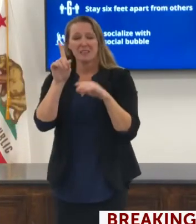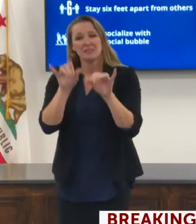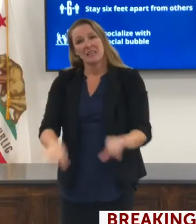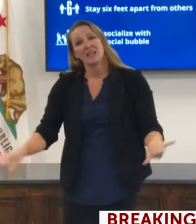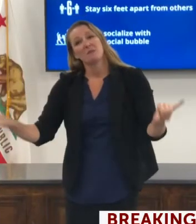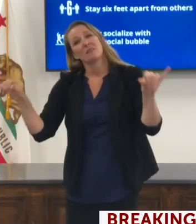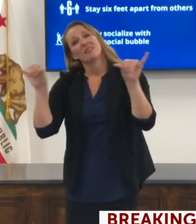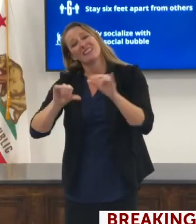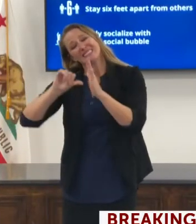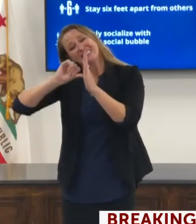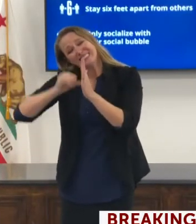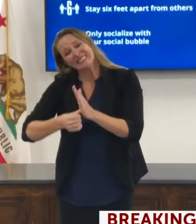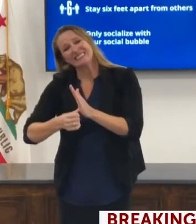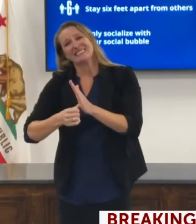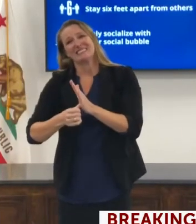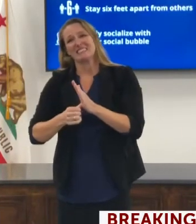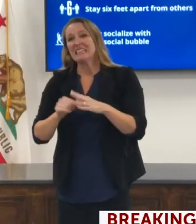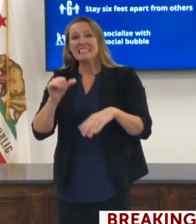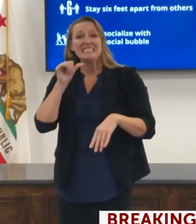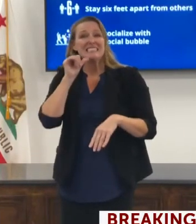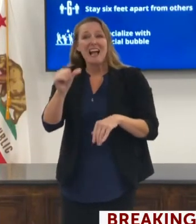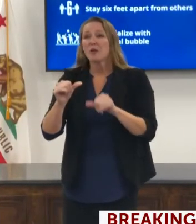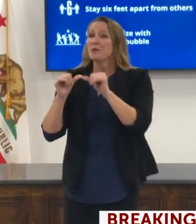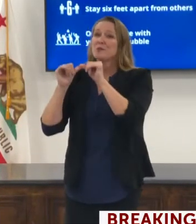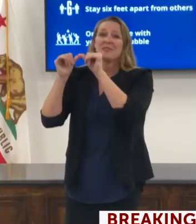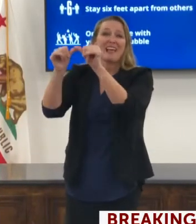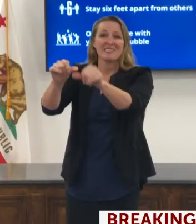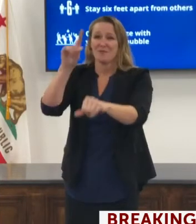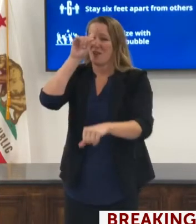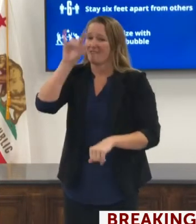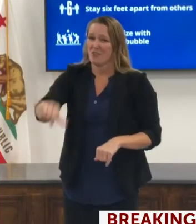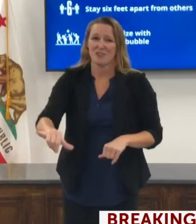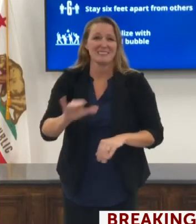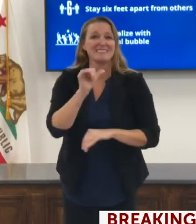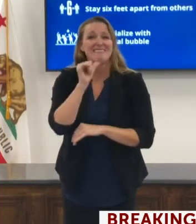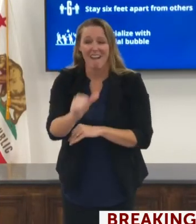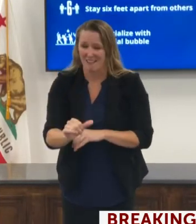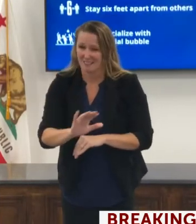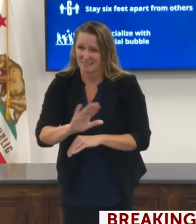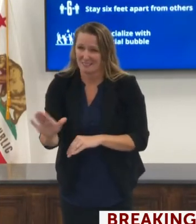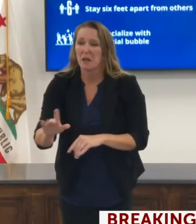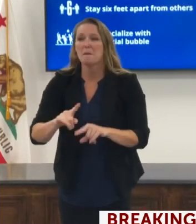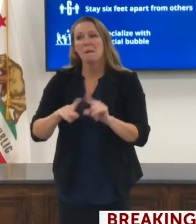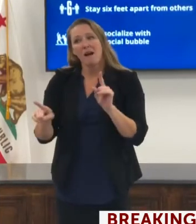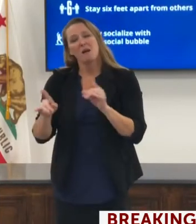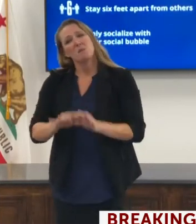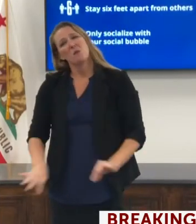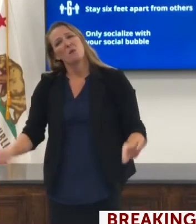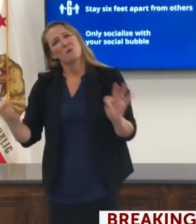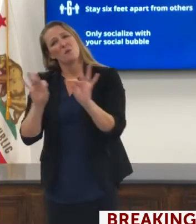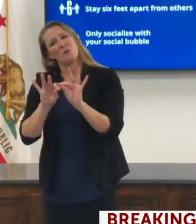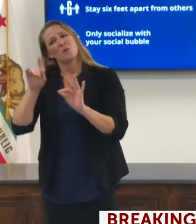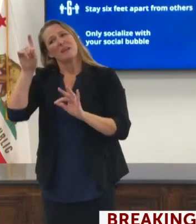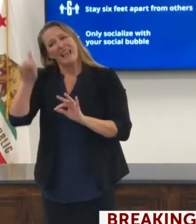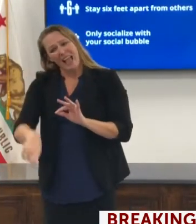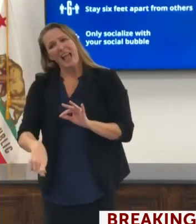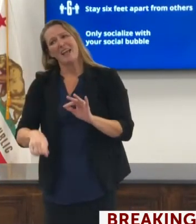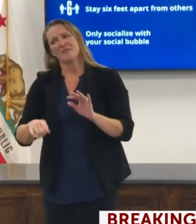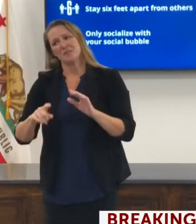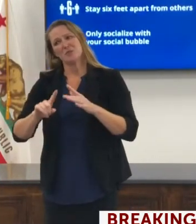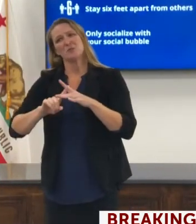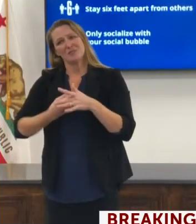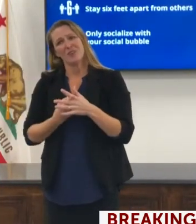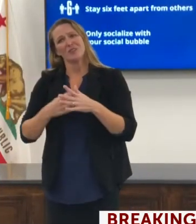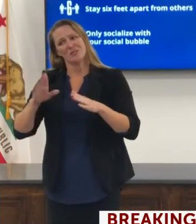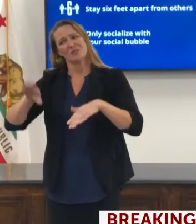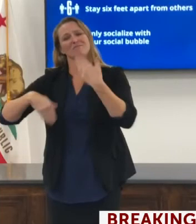our community is this is not going to last a lifetime. But we do need to and get our schools open. We need to